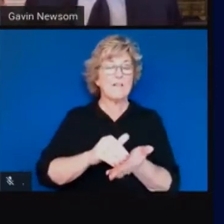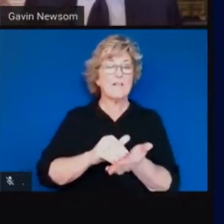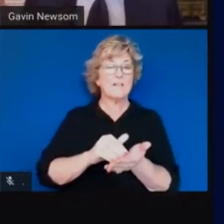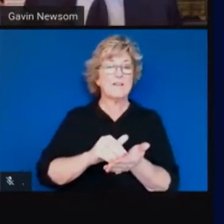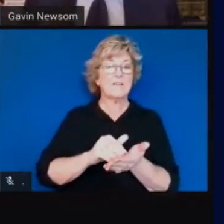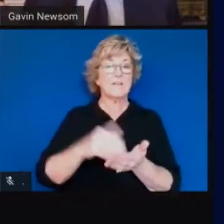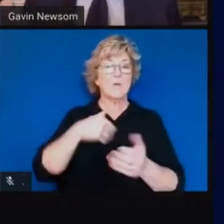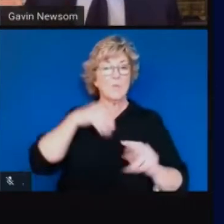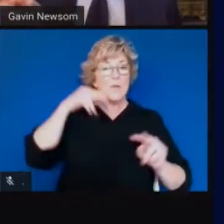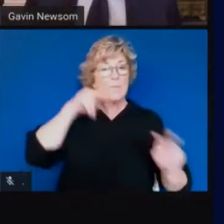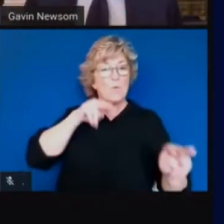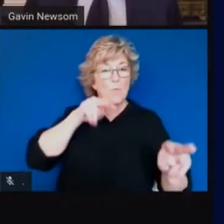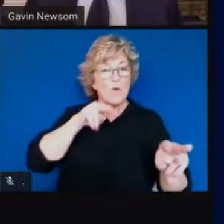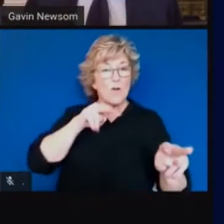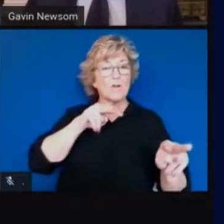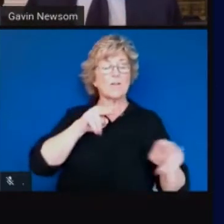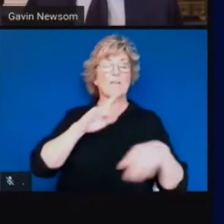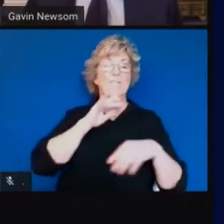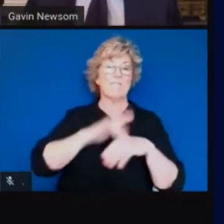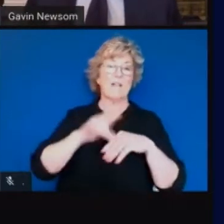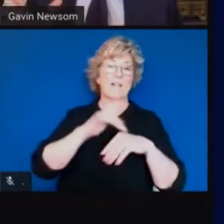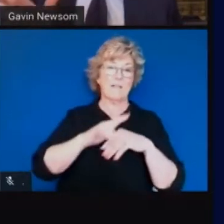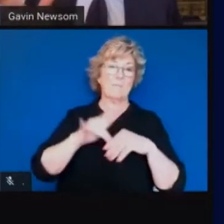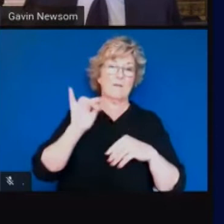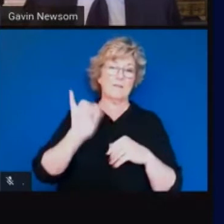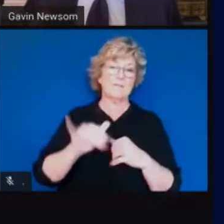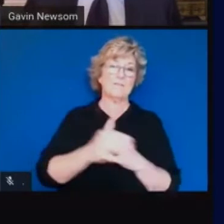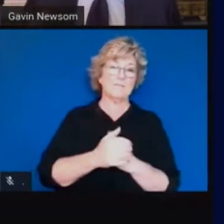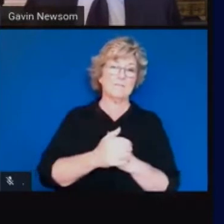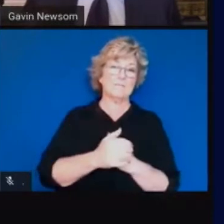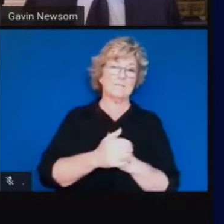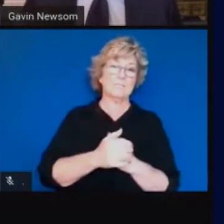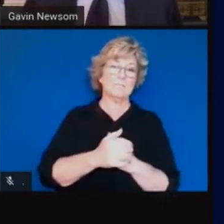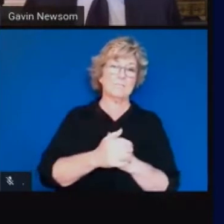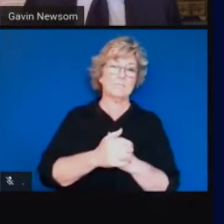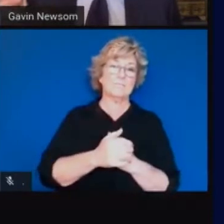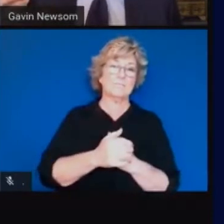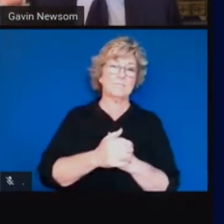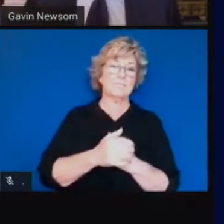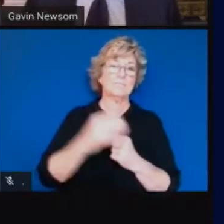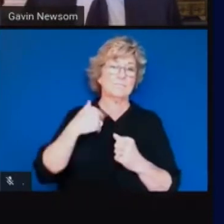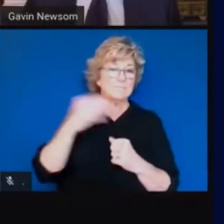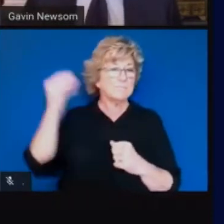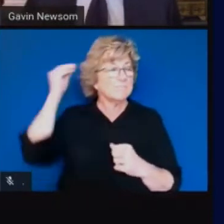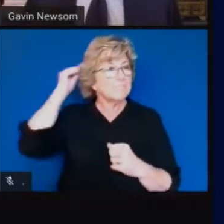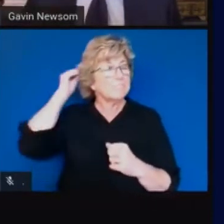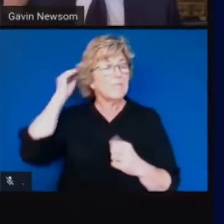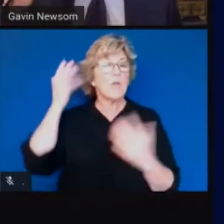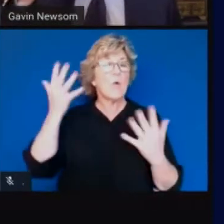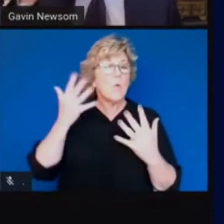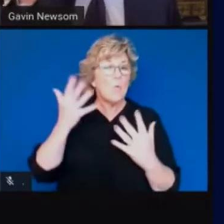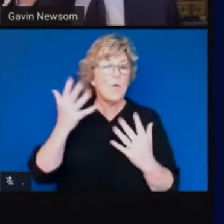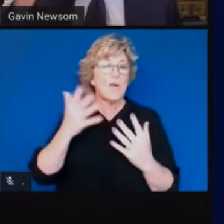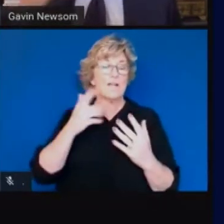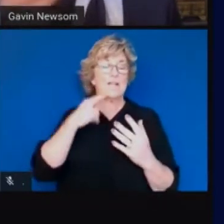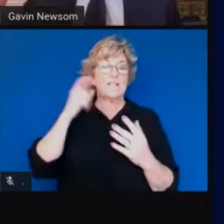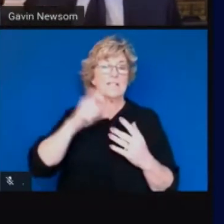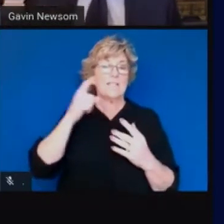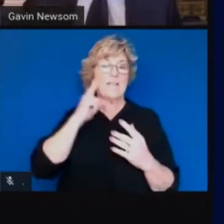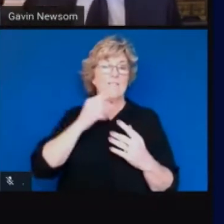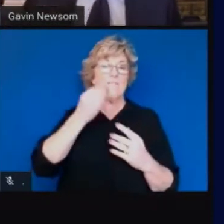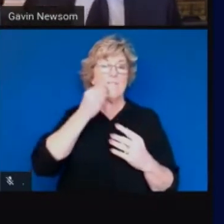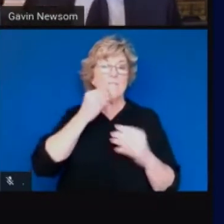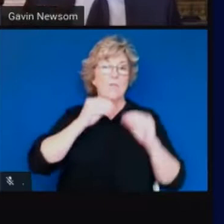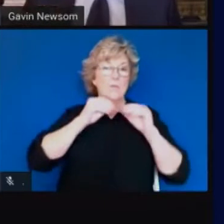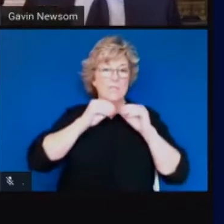been monitoring the availability of those resources. We're going to be very mindful of what is needed as it relates to food distribution up and down the state,